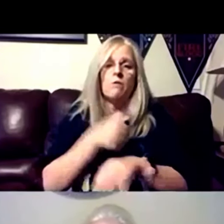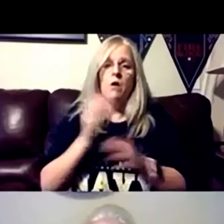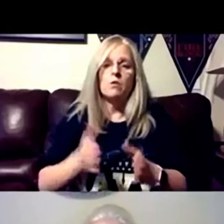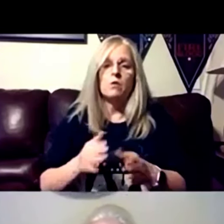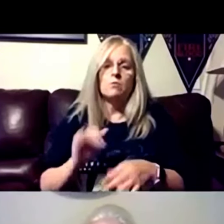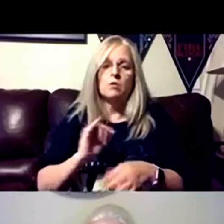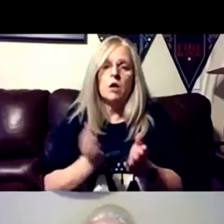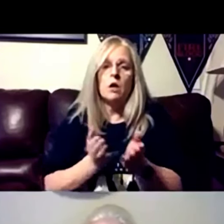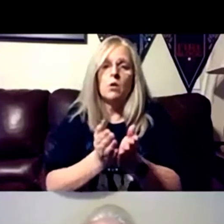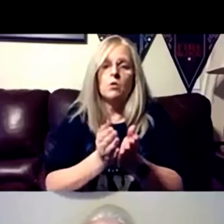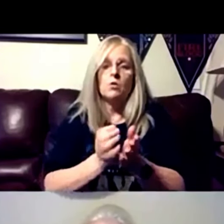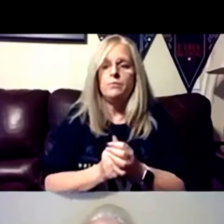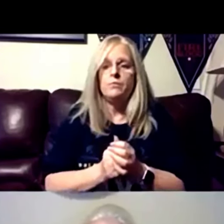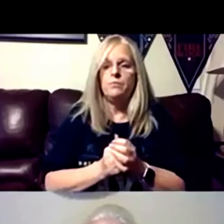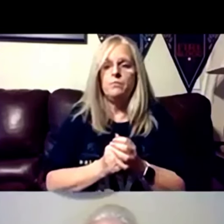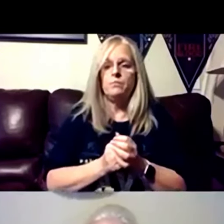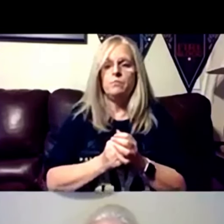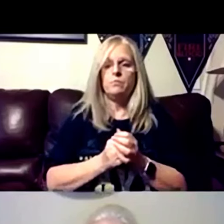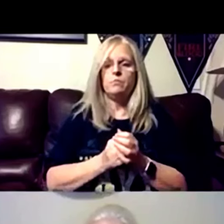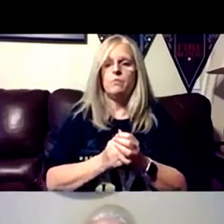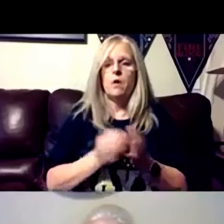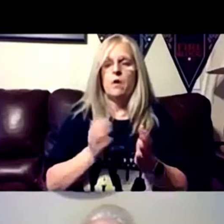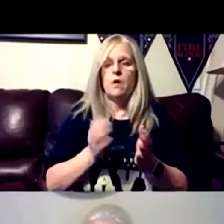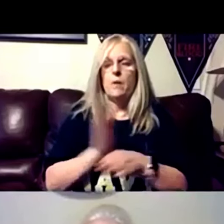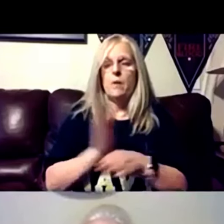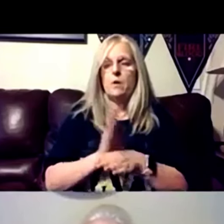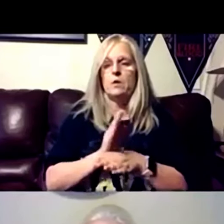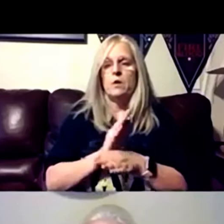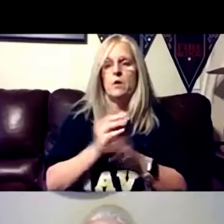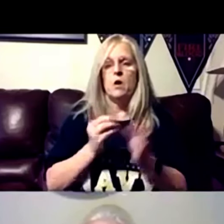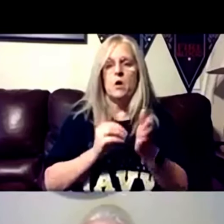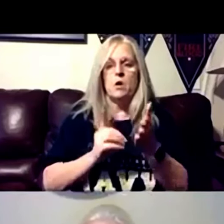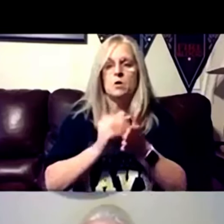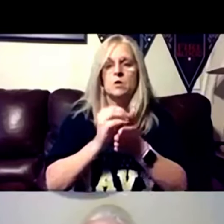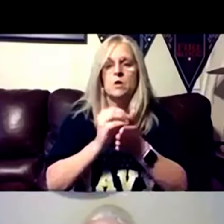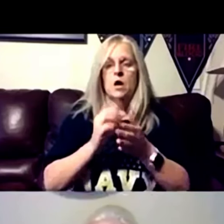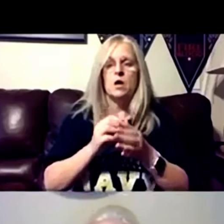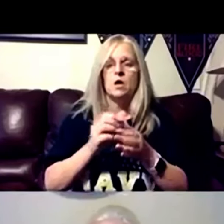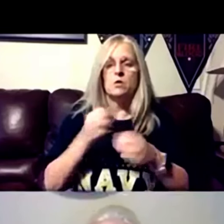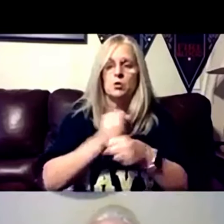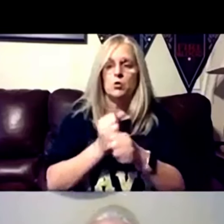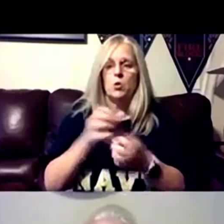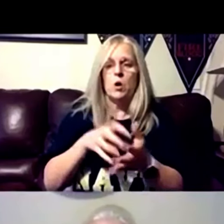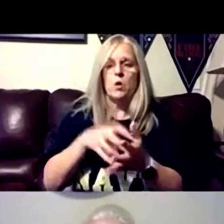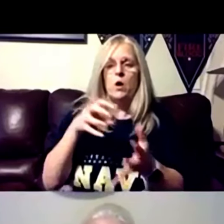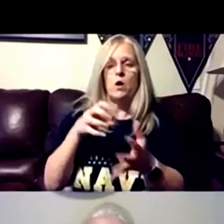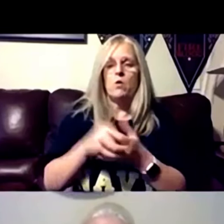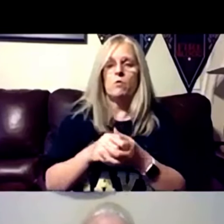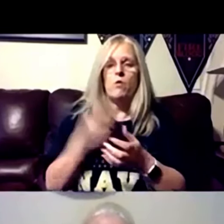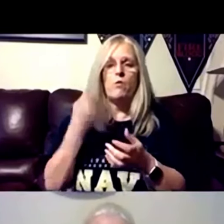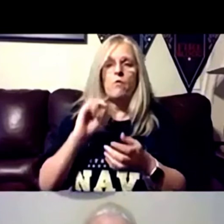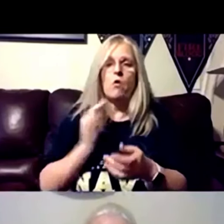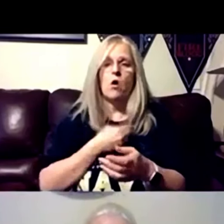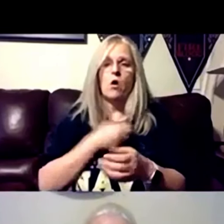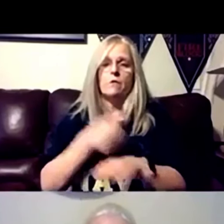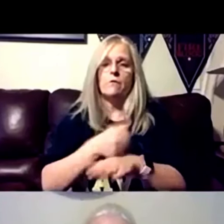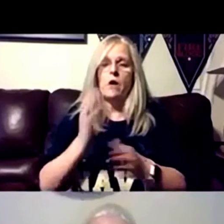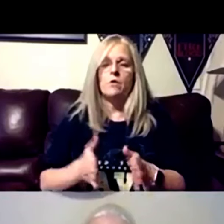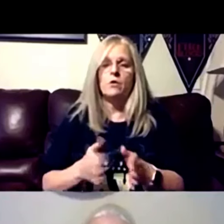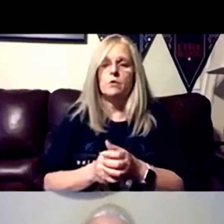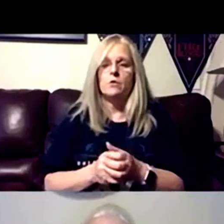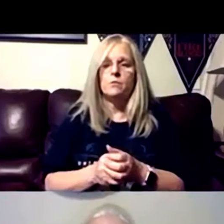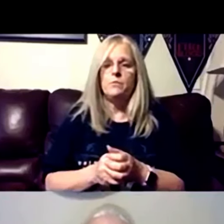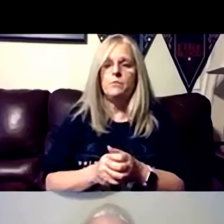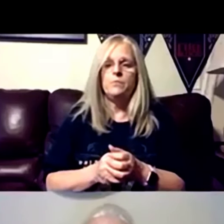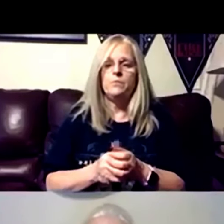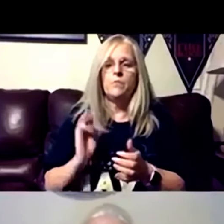right? The business was designed to create wealth for us founders. You know, we